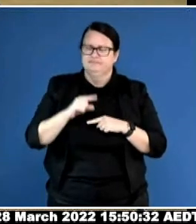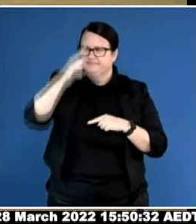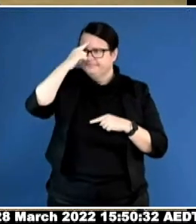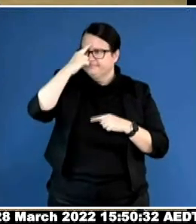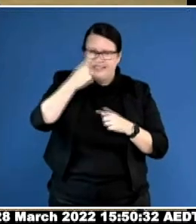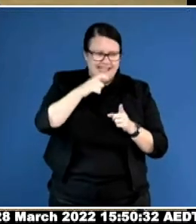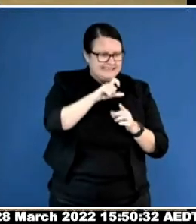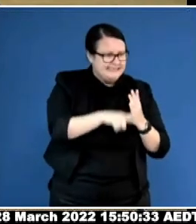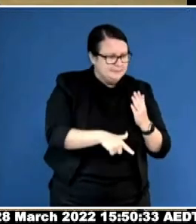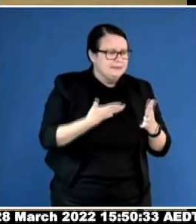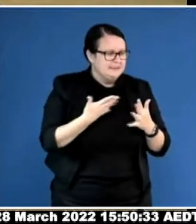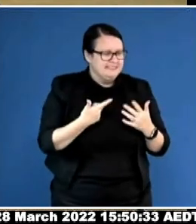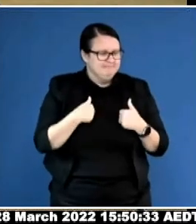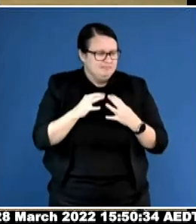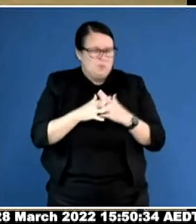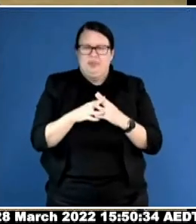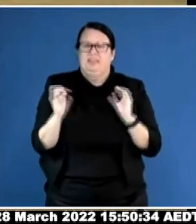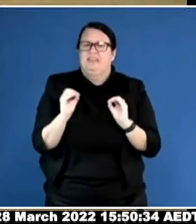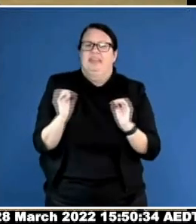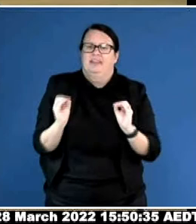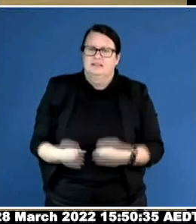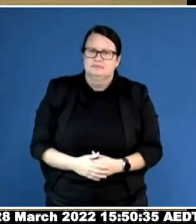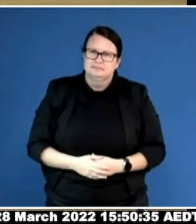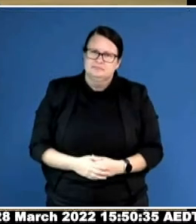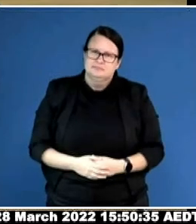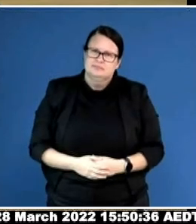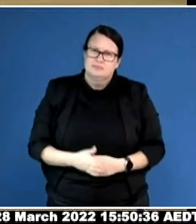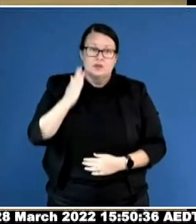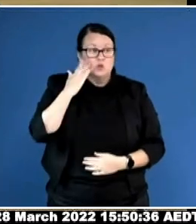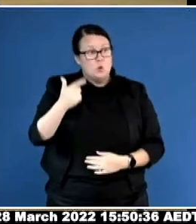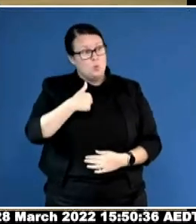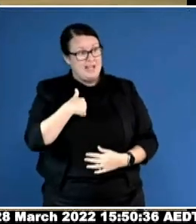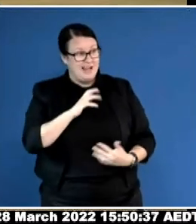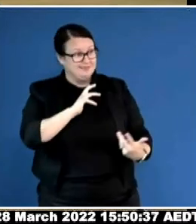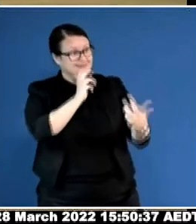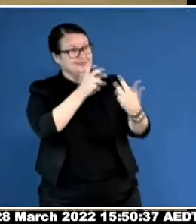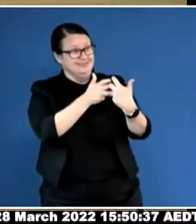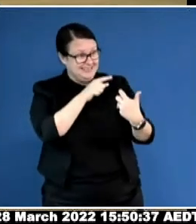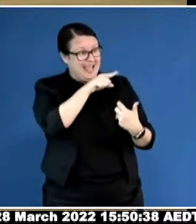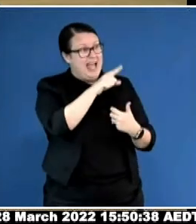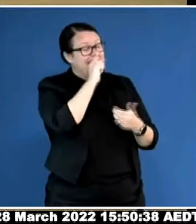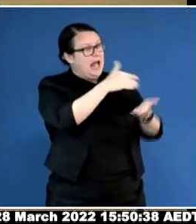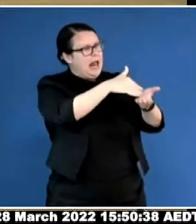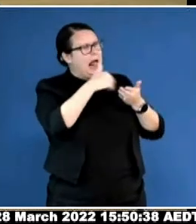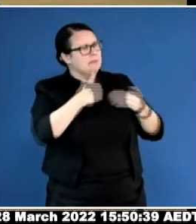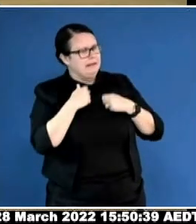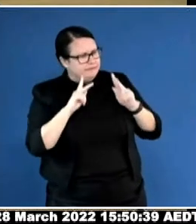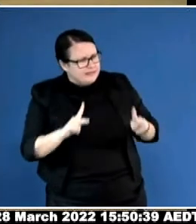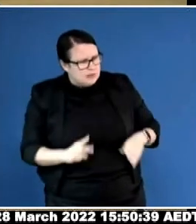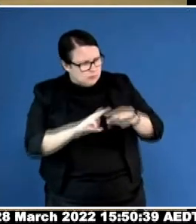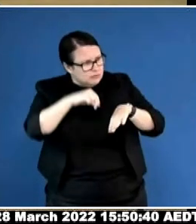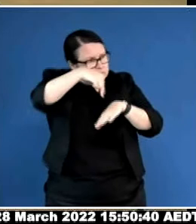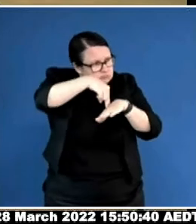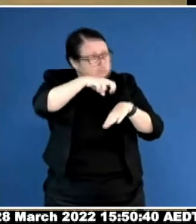own self-worth. I think that when I fell into relationships with guys who could meet my physical support needs, regardless of whether